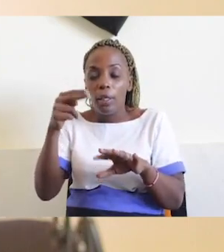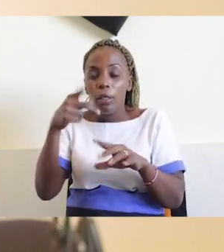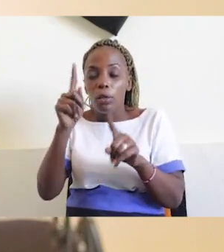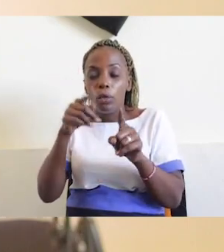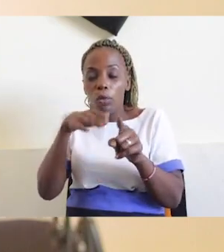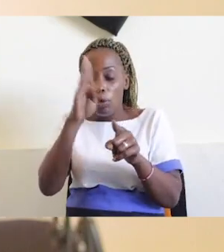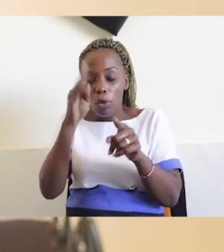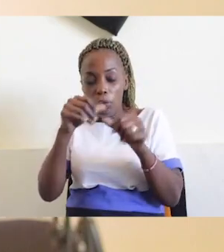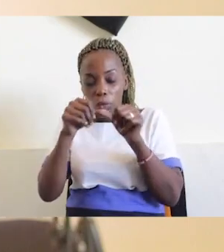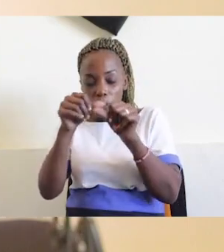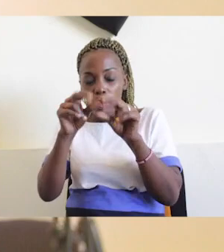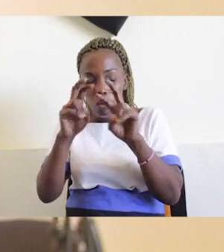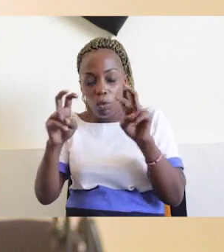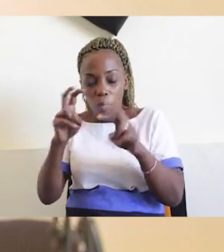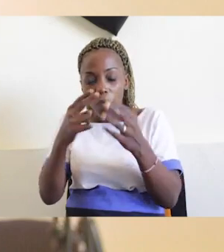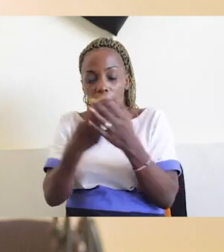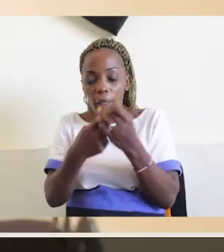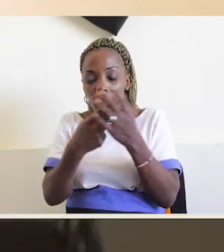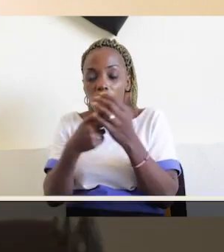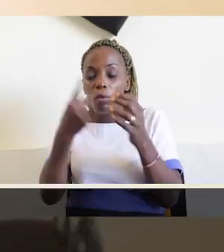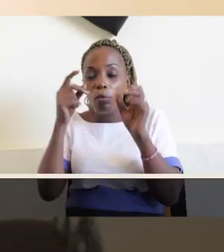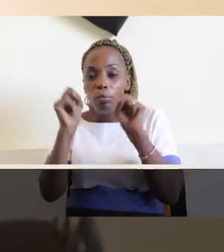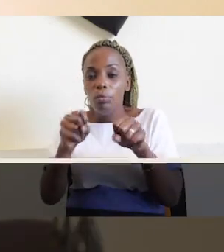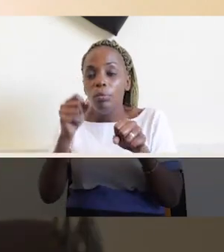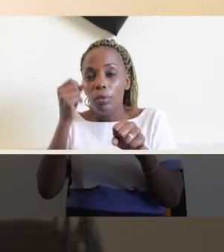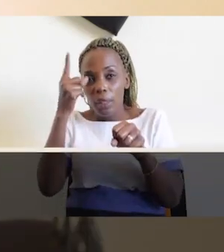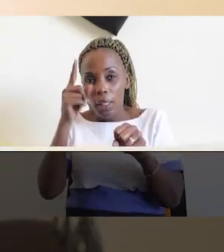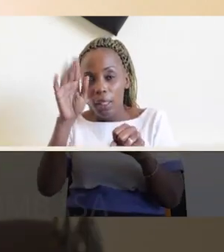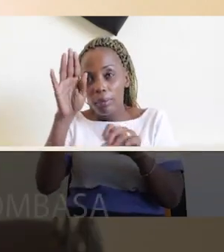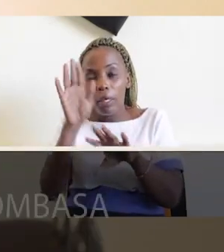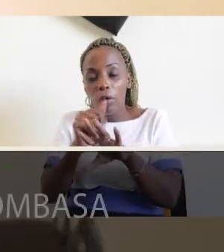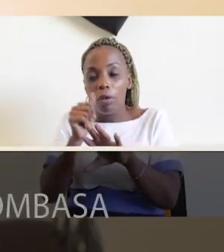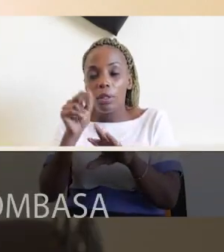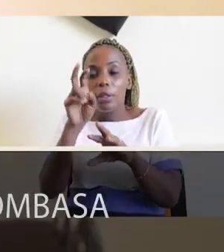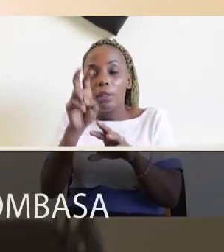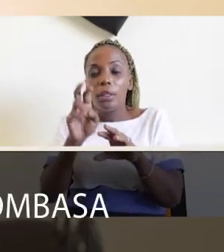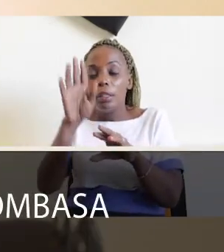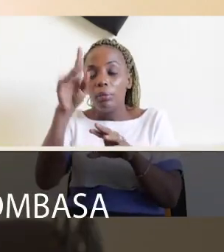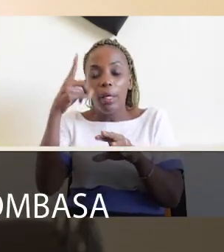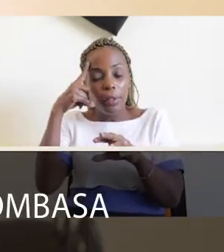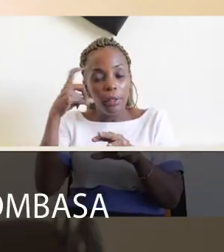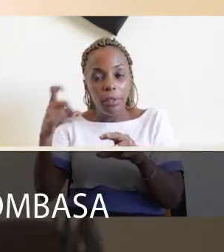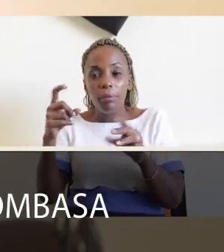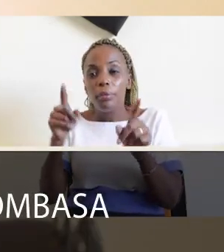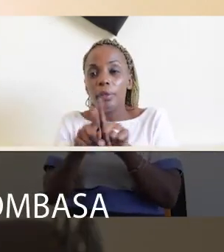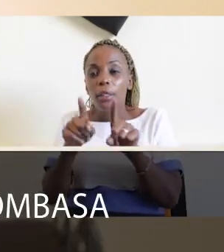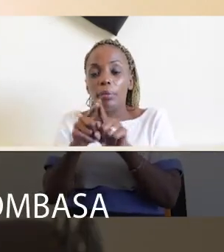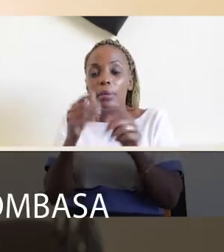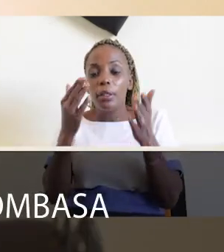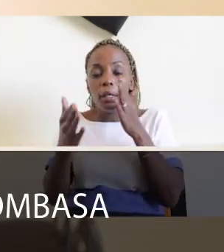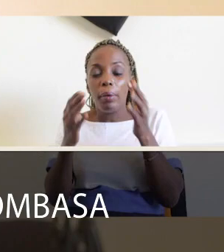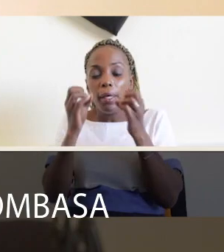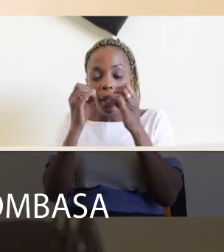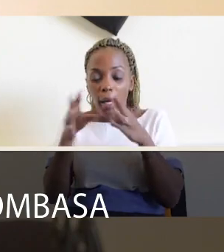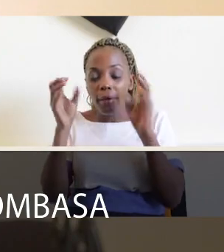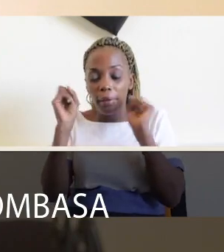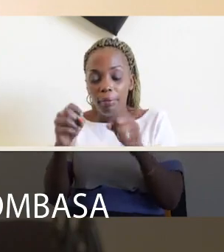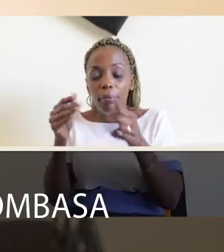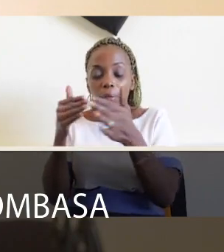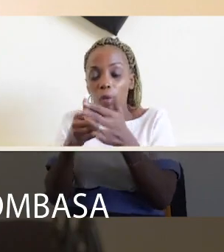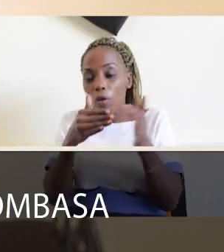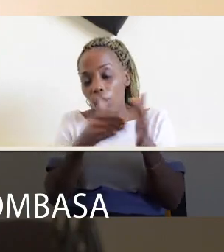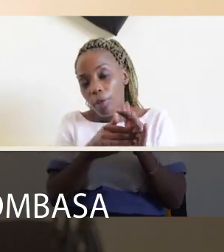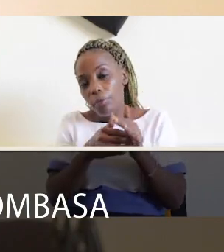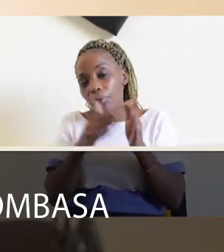partners today who will sense his call, see the dream he's giving, and determine that nothing will stand in the